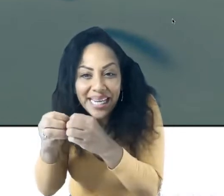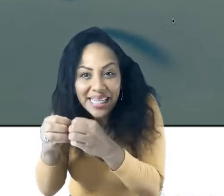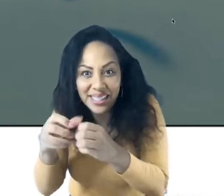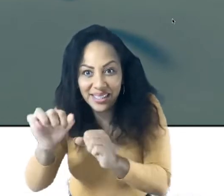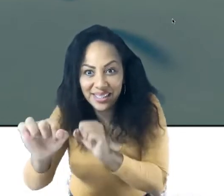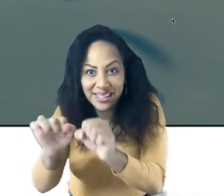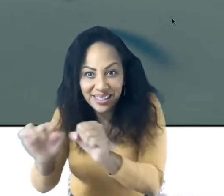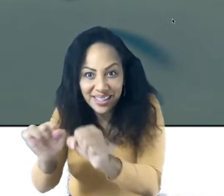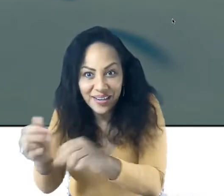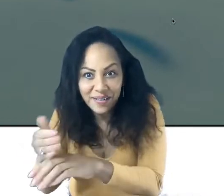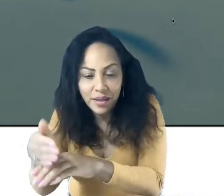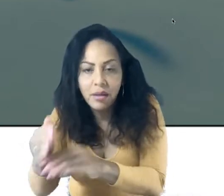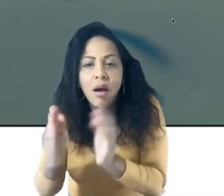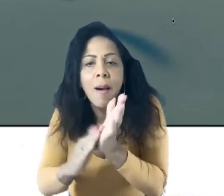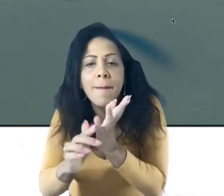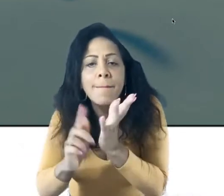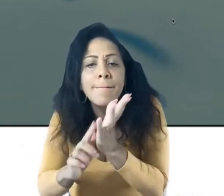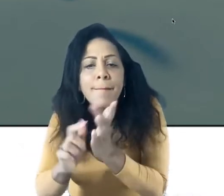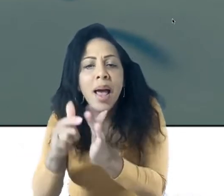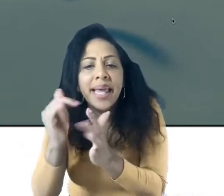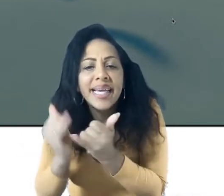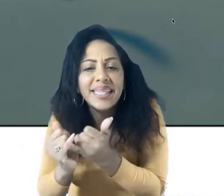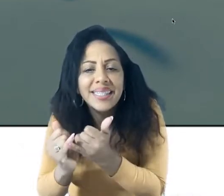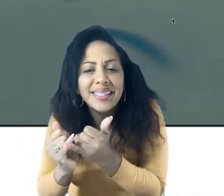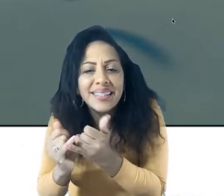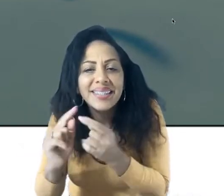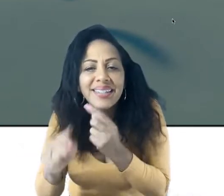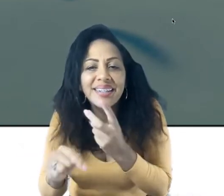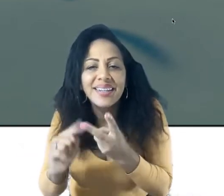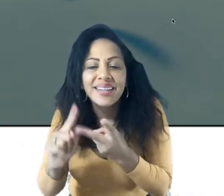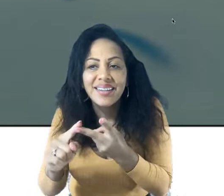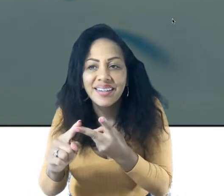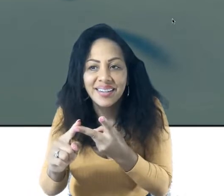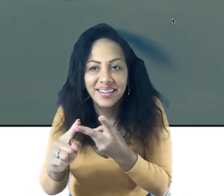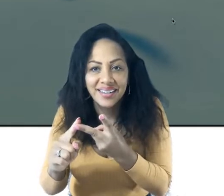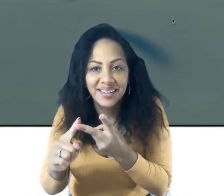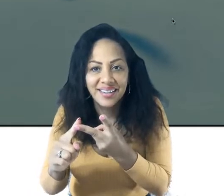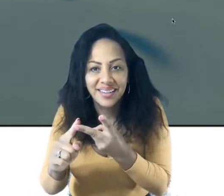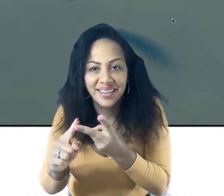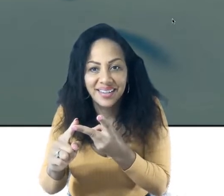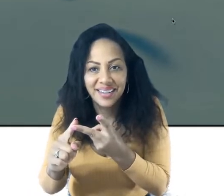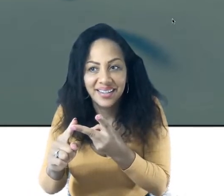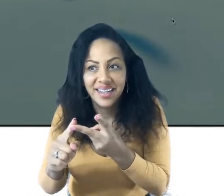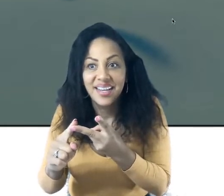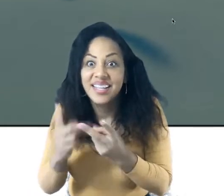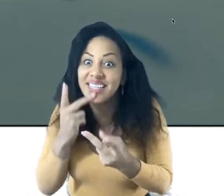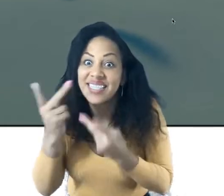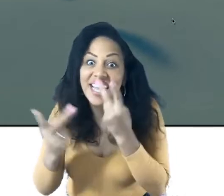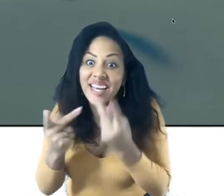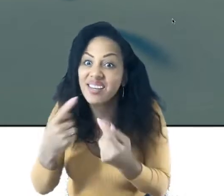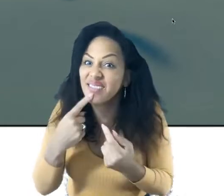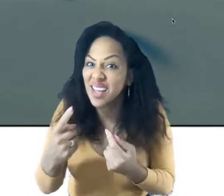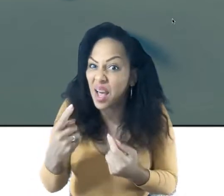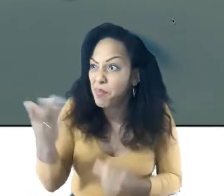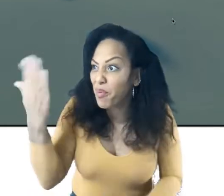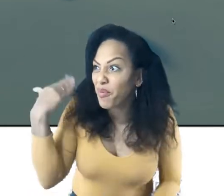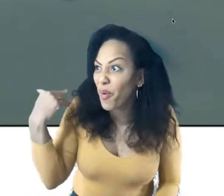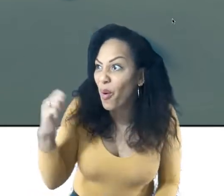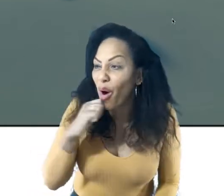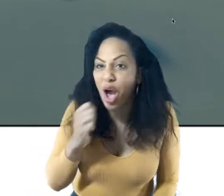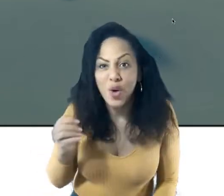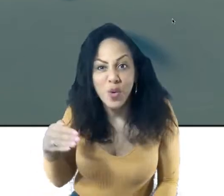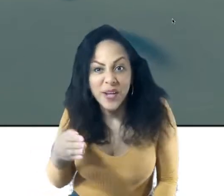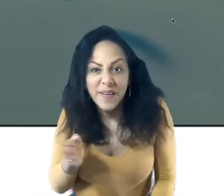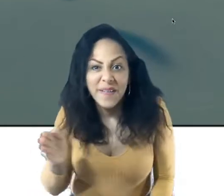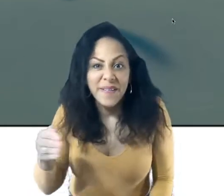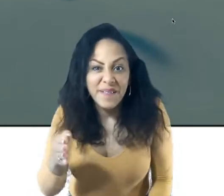So mullies, or there was another one. So the singer of the song you just heard, he said, "Oh, I used to fish for." He had another